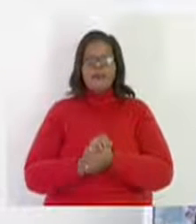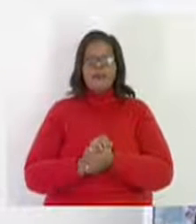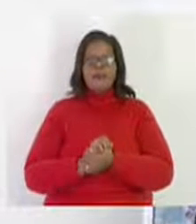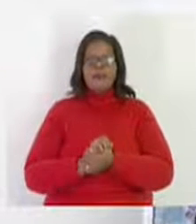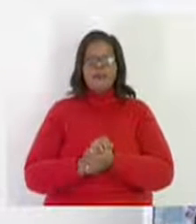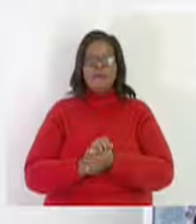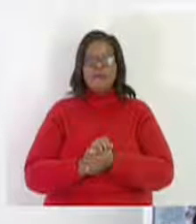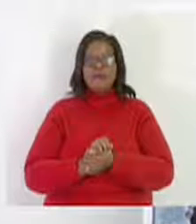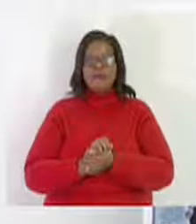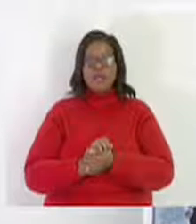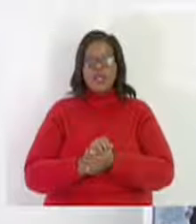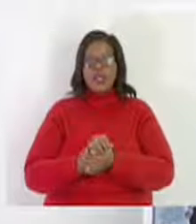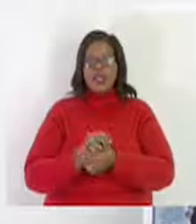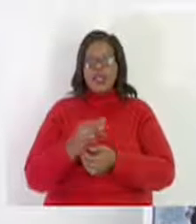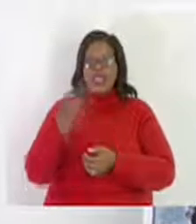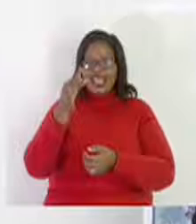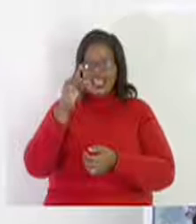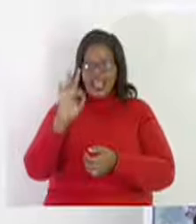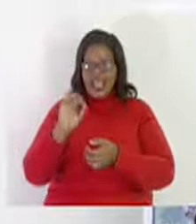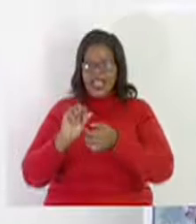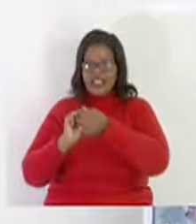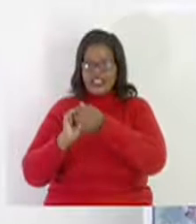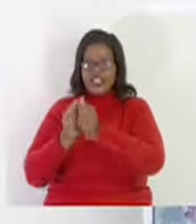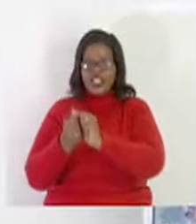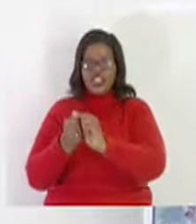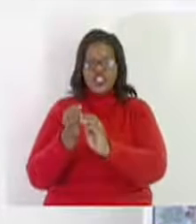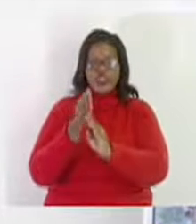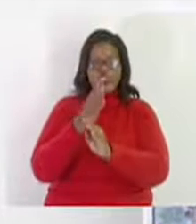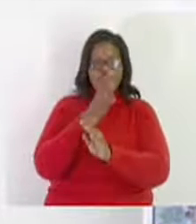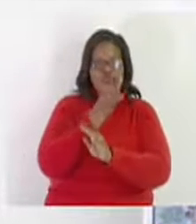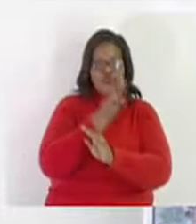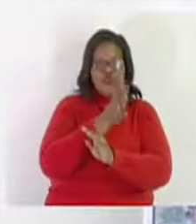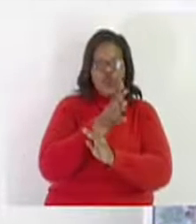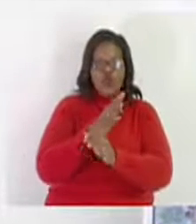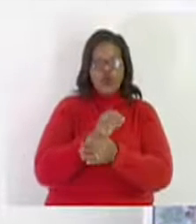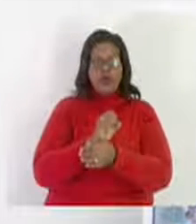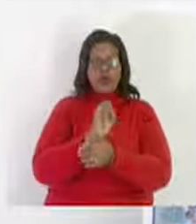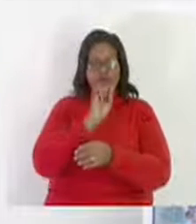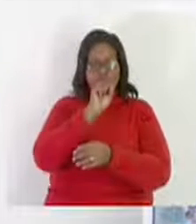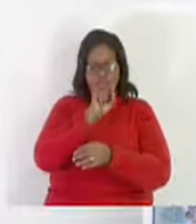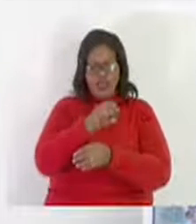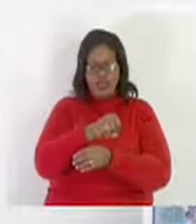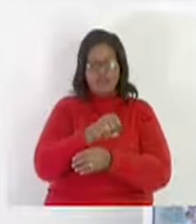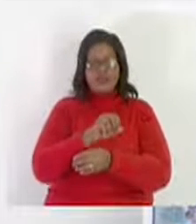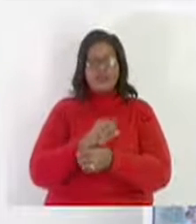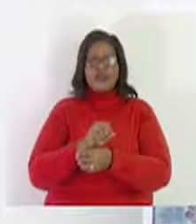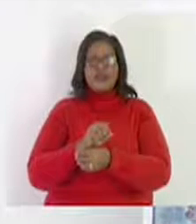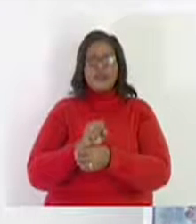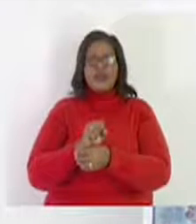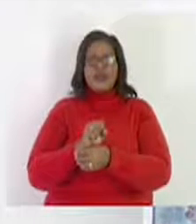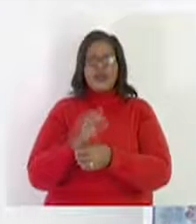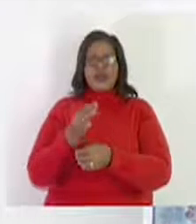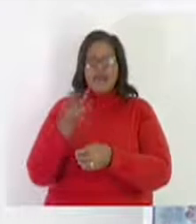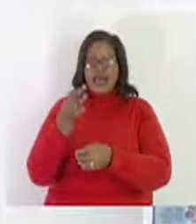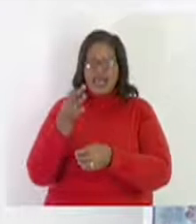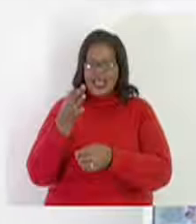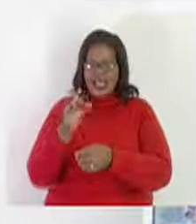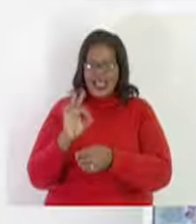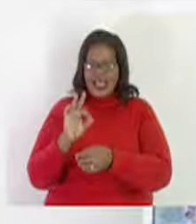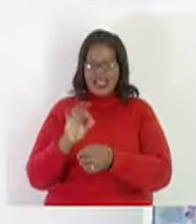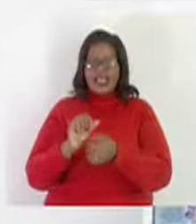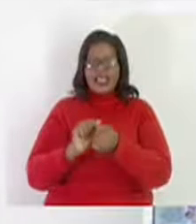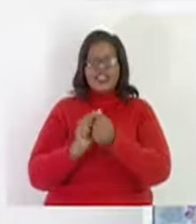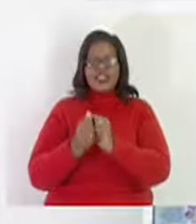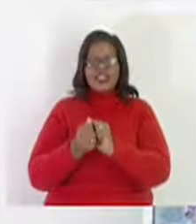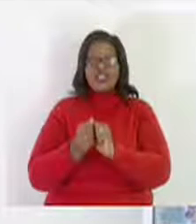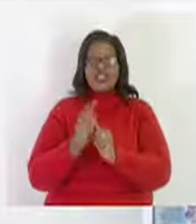can 9 change 4? Yes, 9 can change 4 because